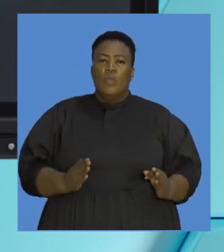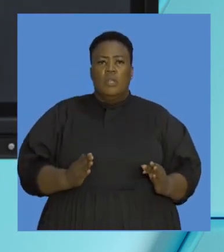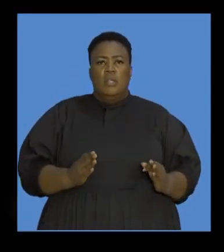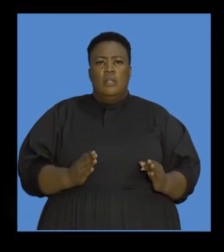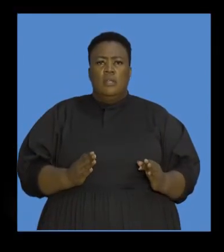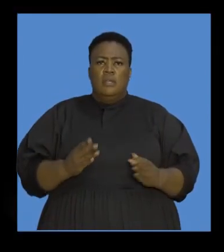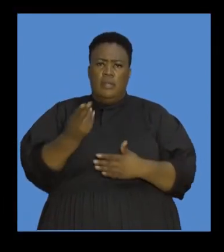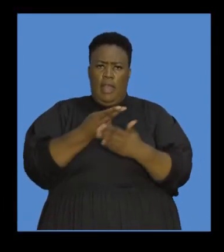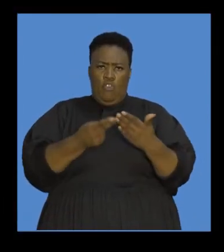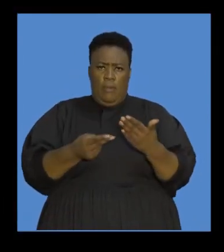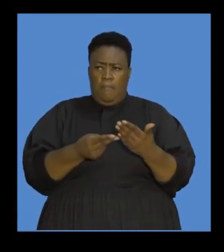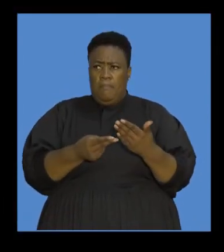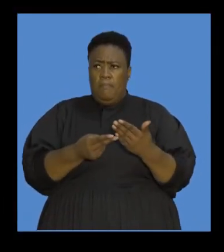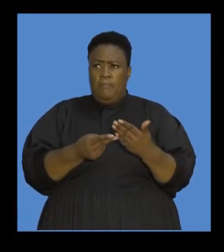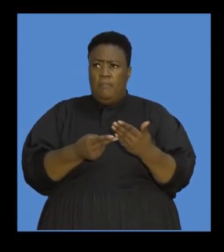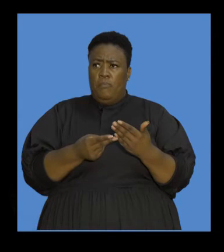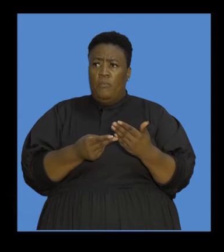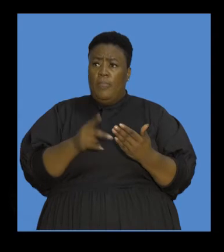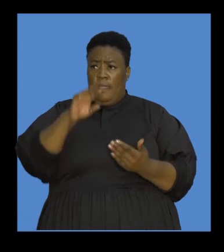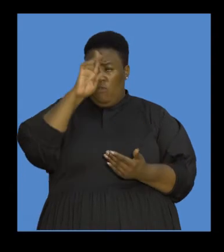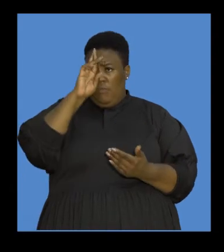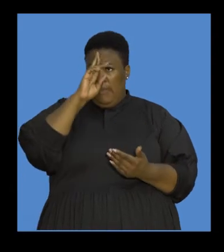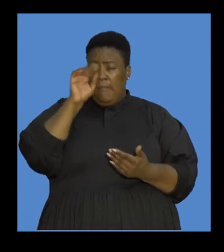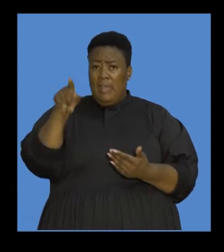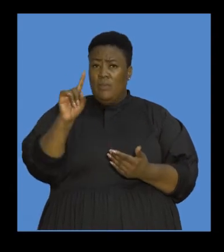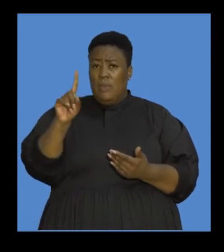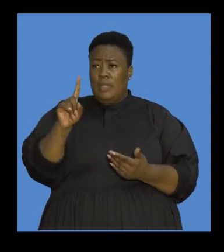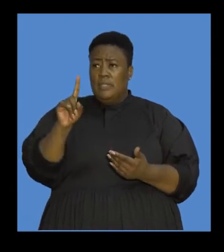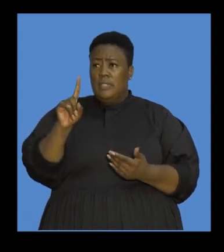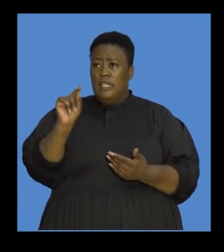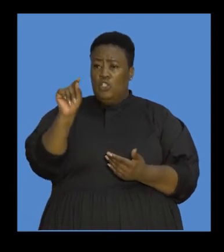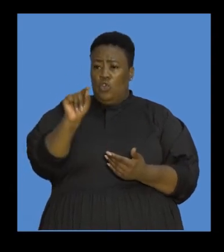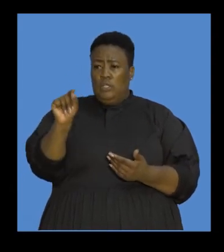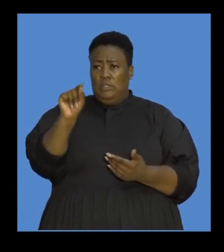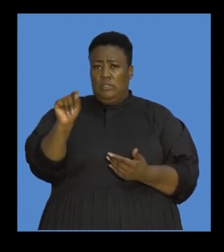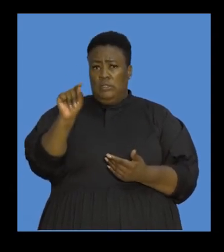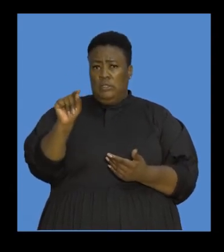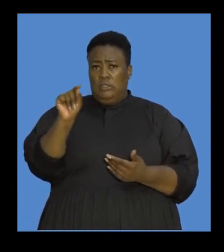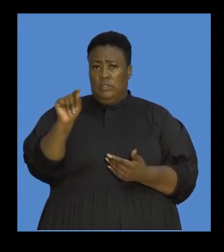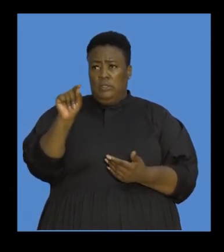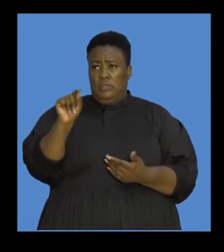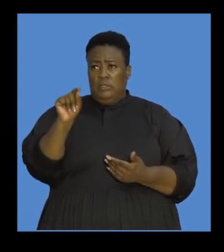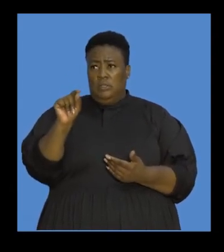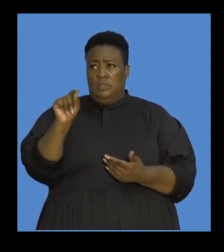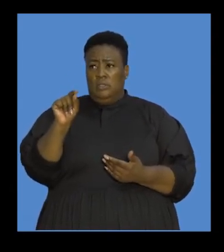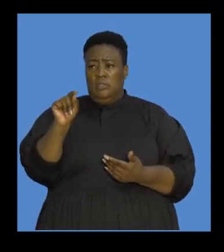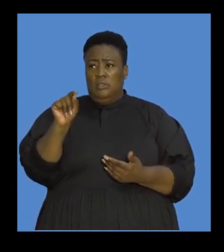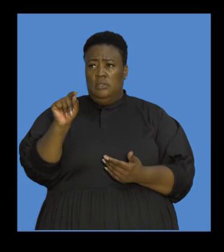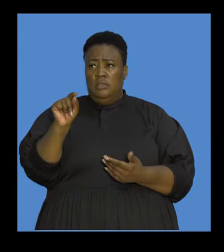diagram. So if we go to the free body diagram, remember that's a dot. These ones are easier.